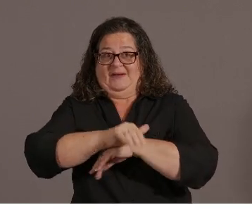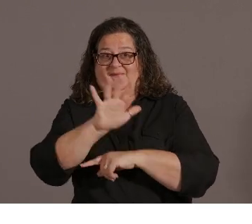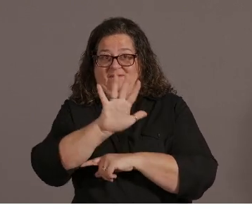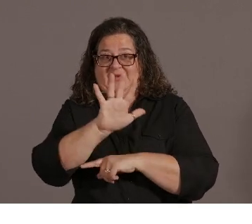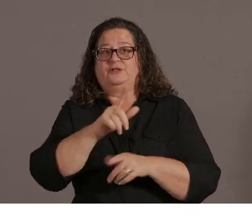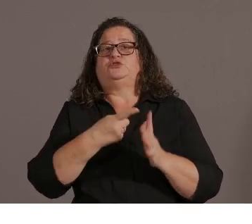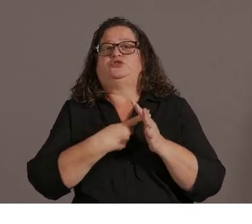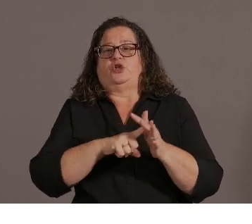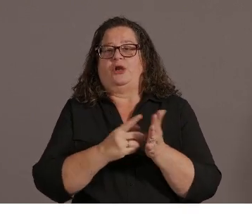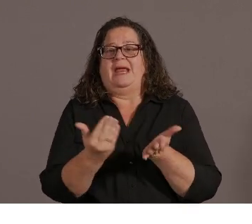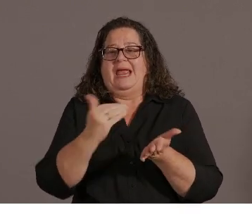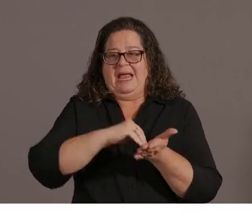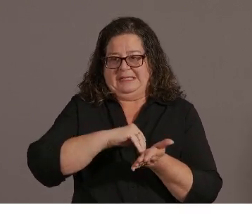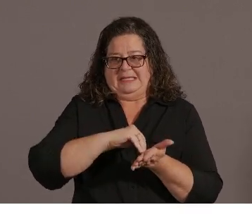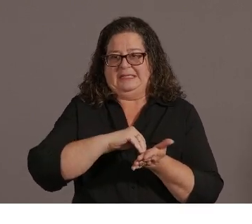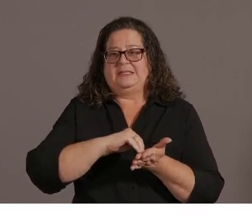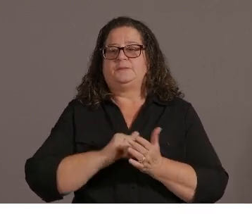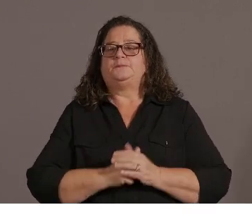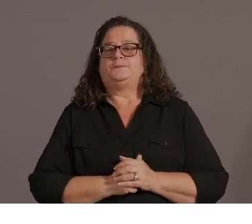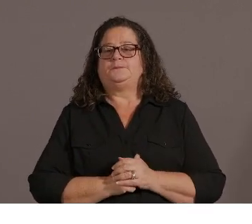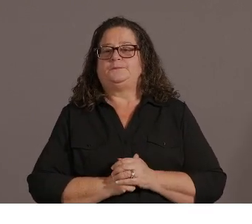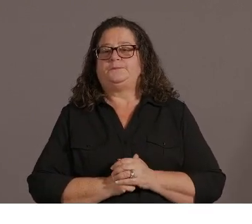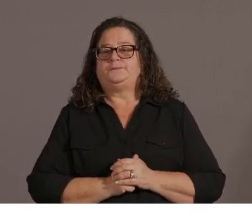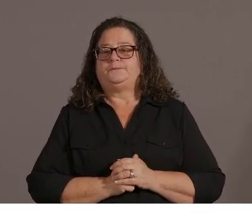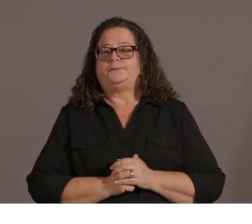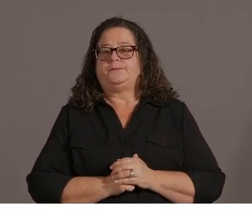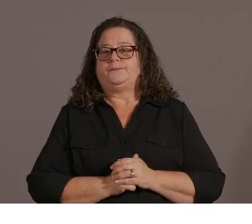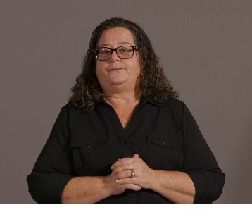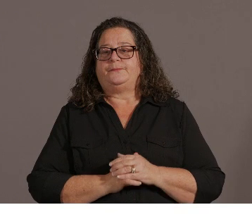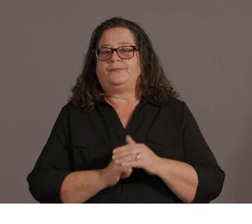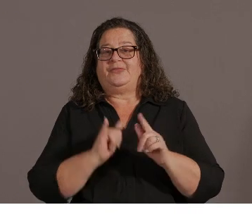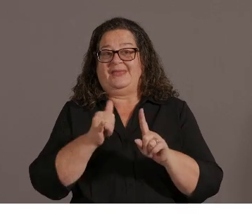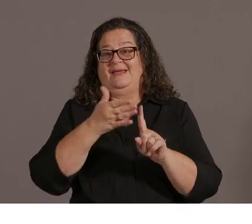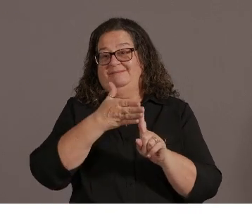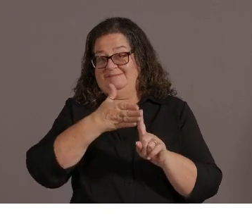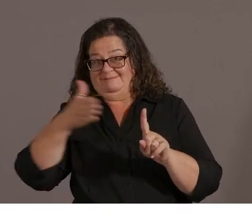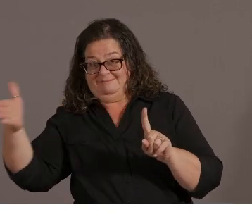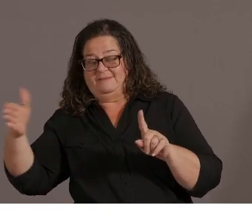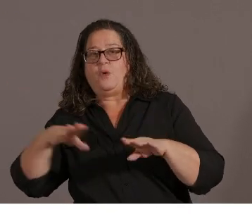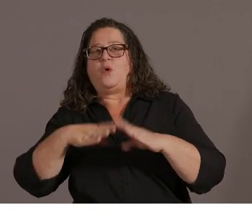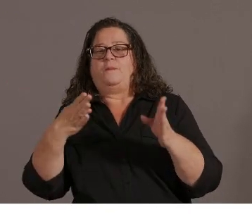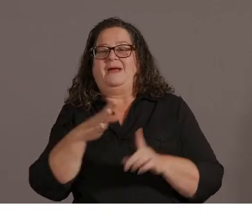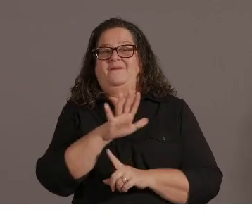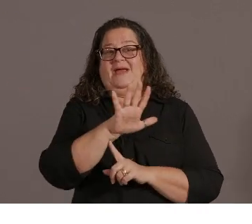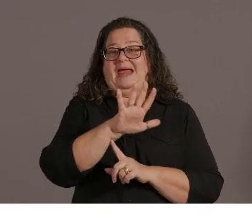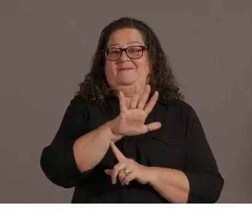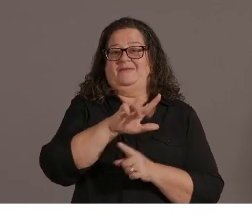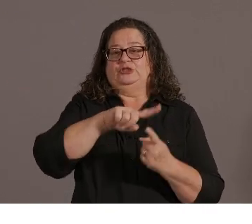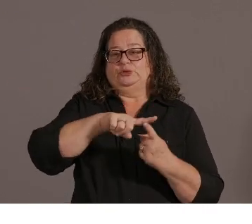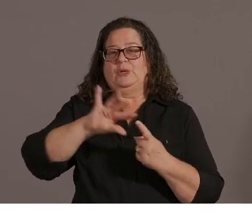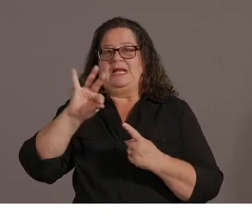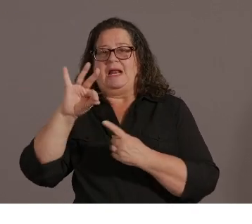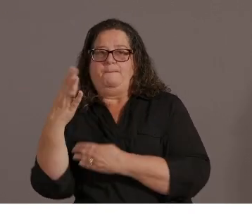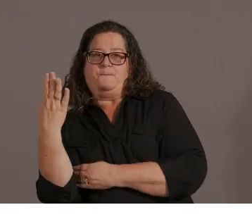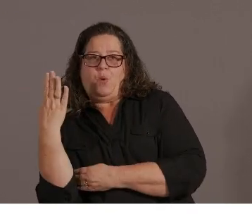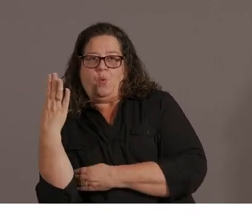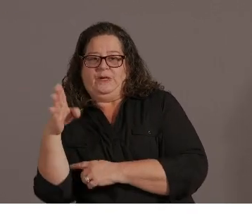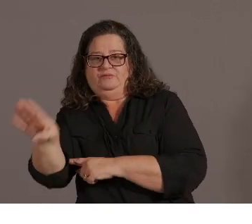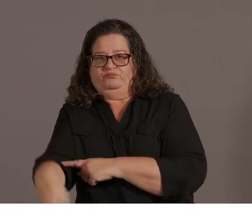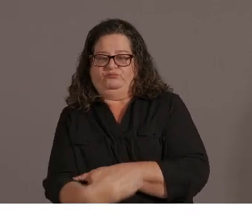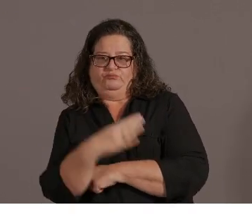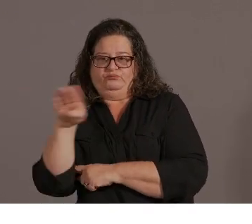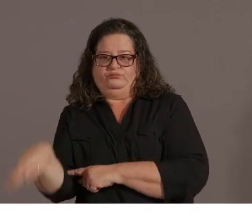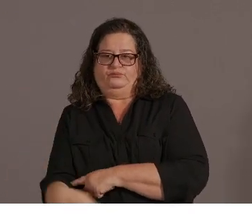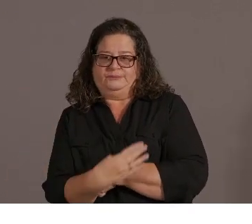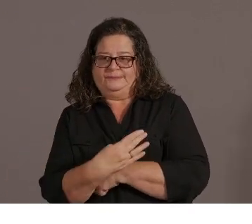have operational hours from 5 p.m. until 9 a.m. the following day. We will set up